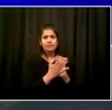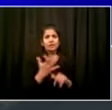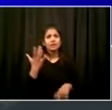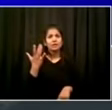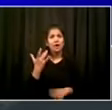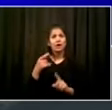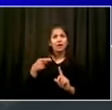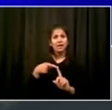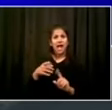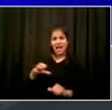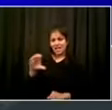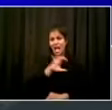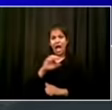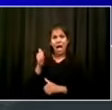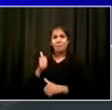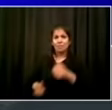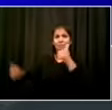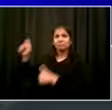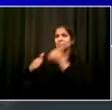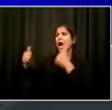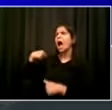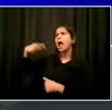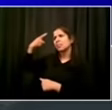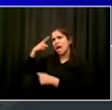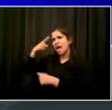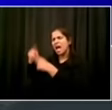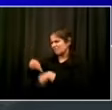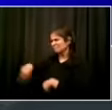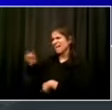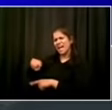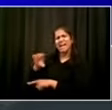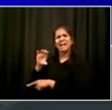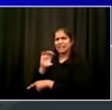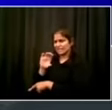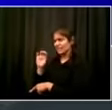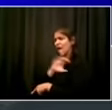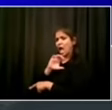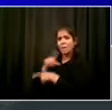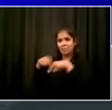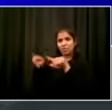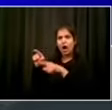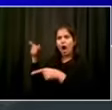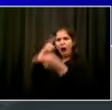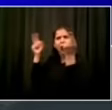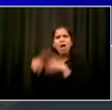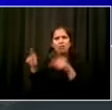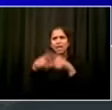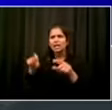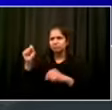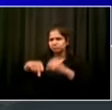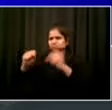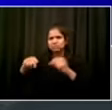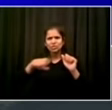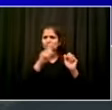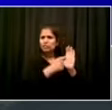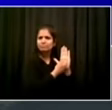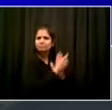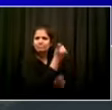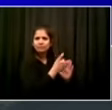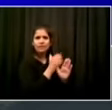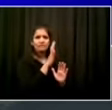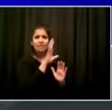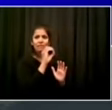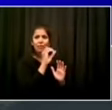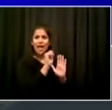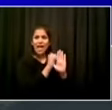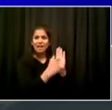been absolutely consistent, I felt it, my commissioners have felt it, that the current 50A law is broken and stands in the way of improving trust between